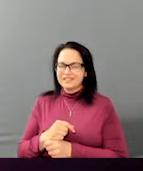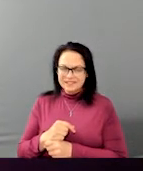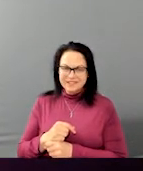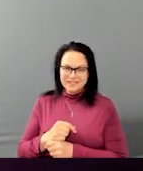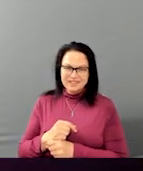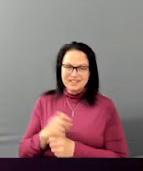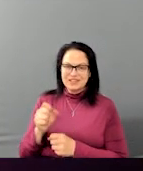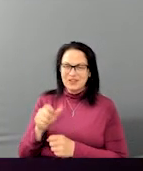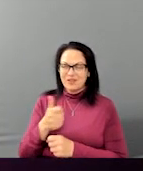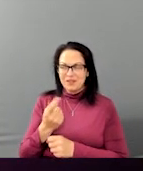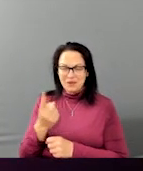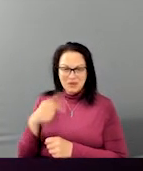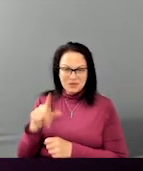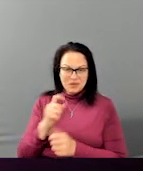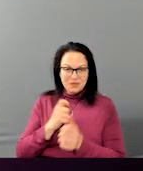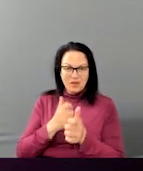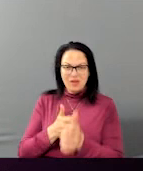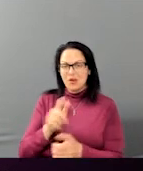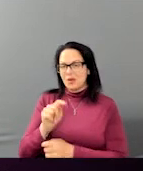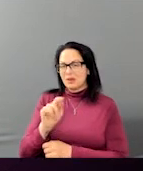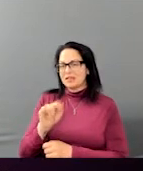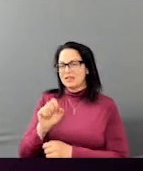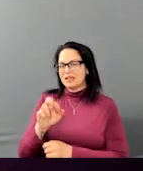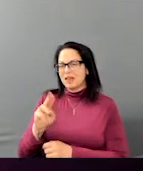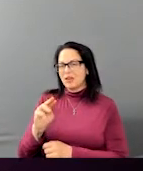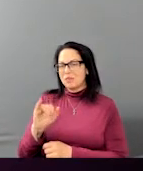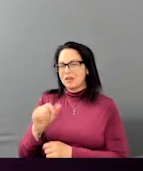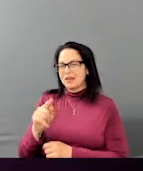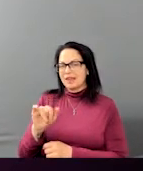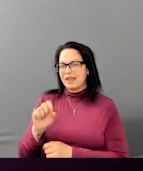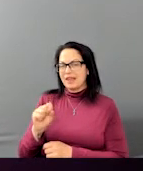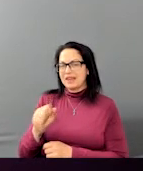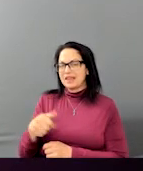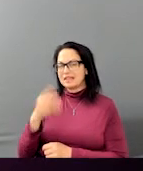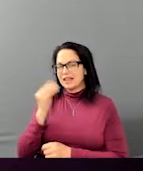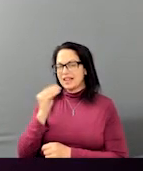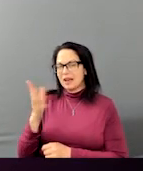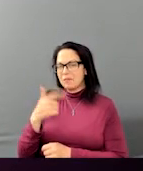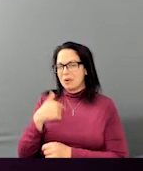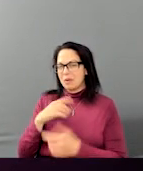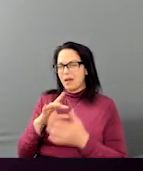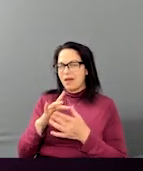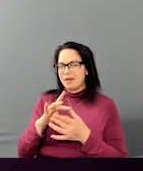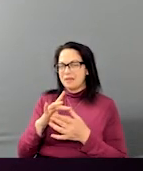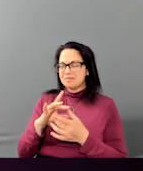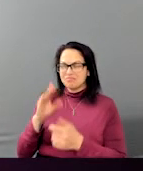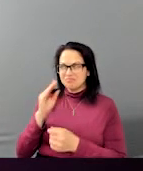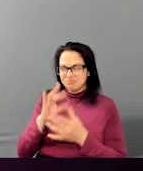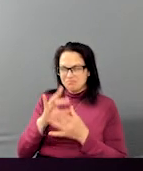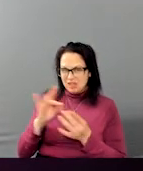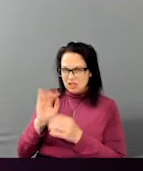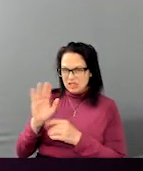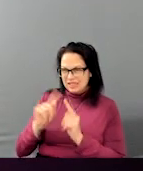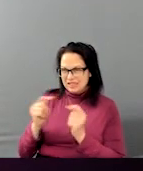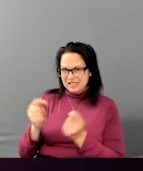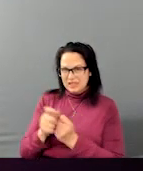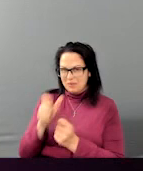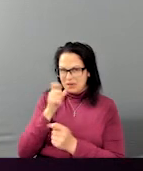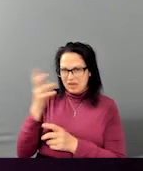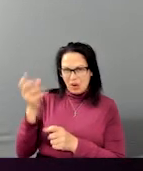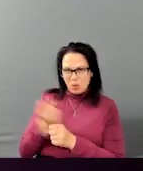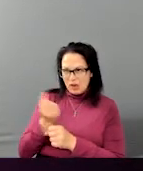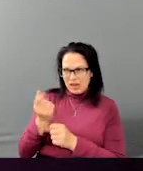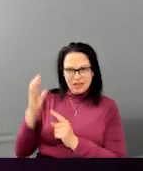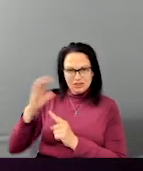him on Twitter, please feel free to let him know that his team has not won any championships.